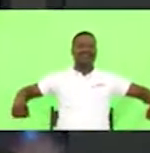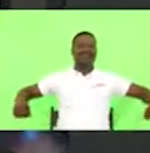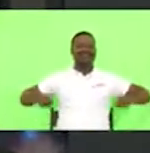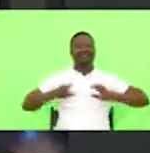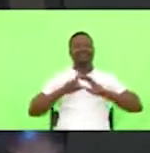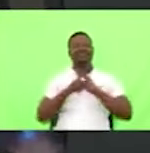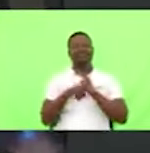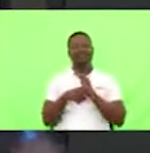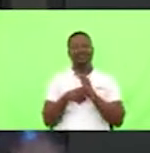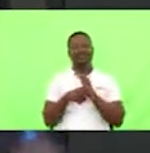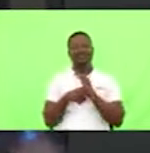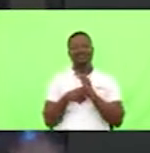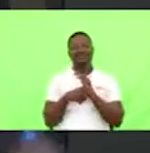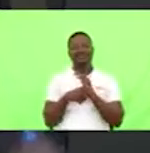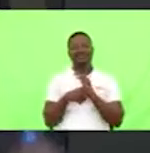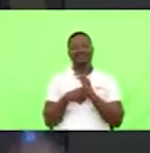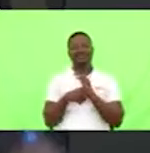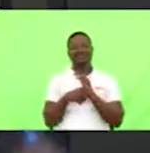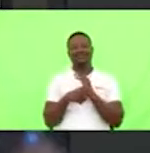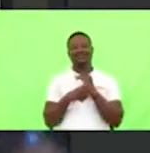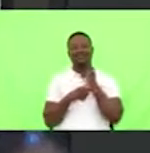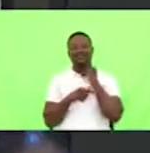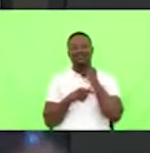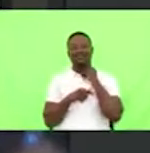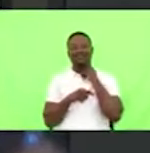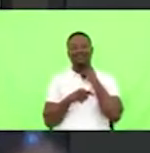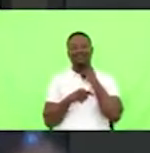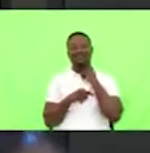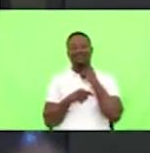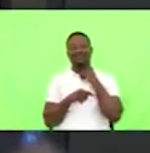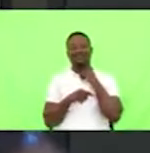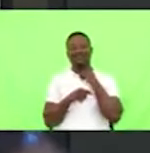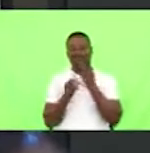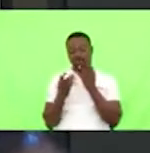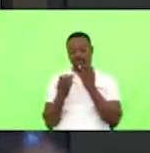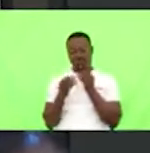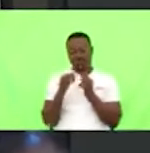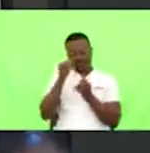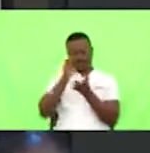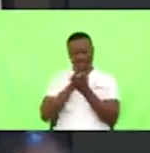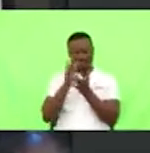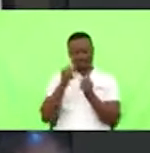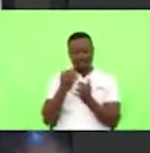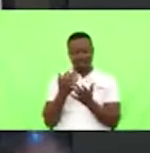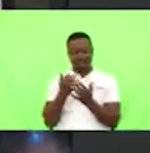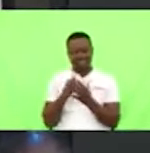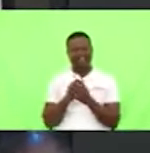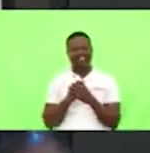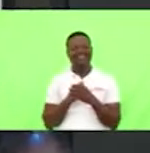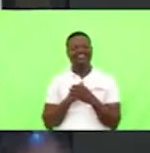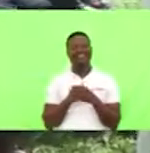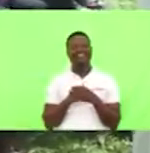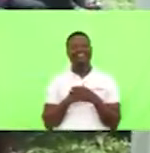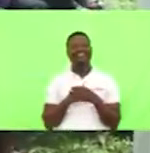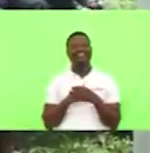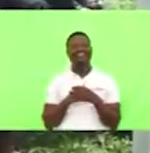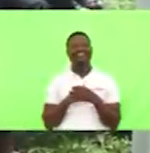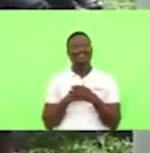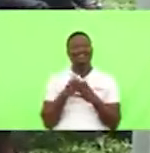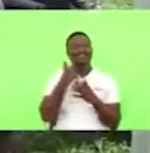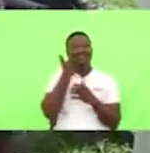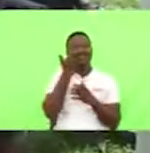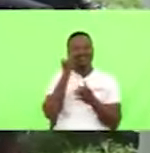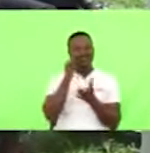And then he was telling his friend, you watch, see what will. Soon the